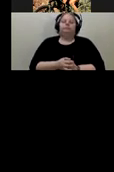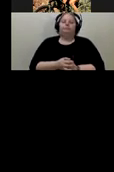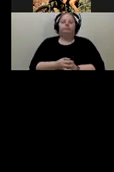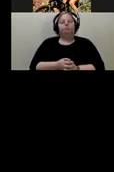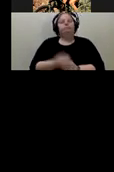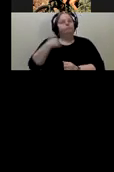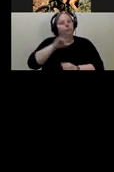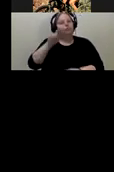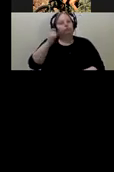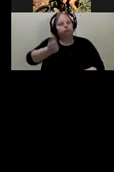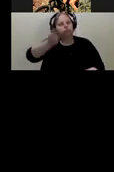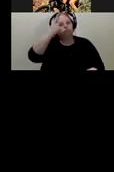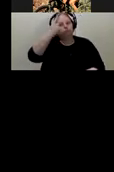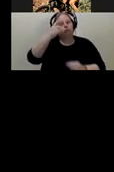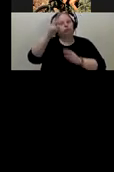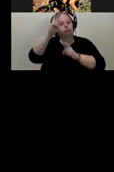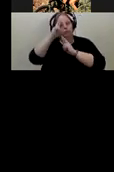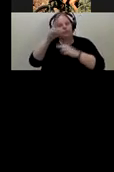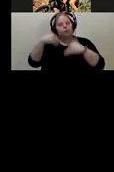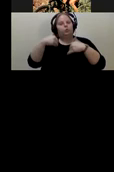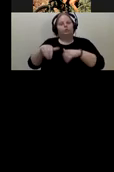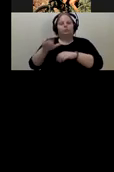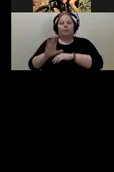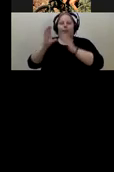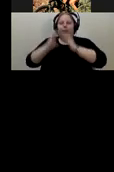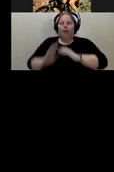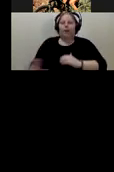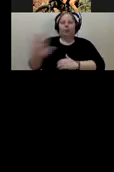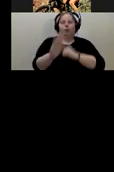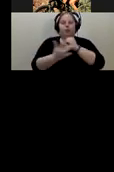respectful and understanding of the technology that our clients use,